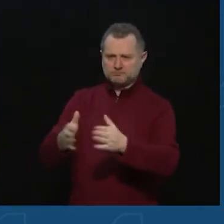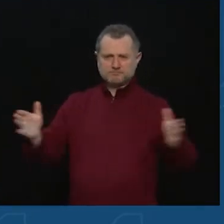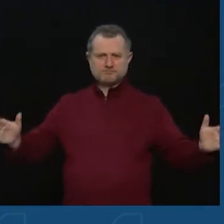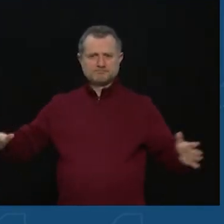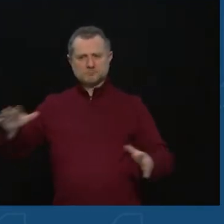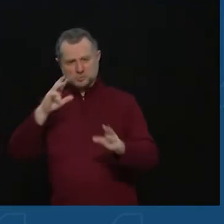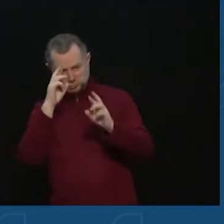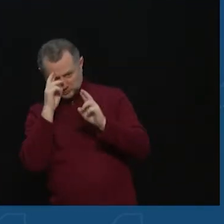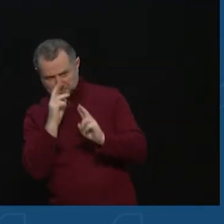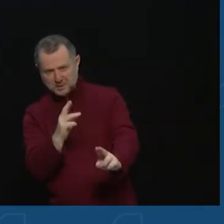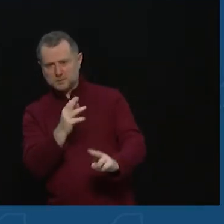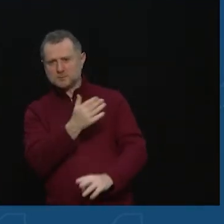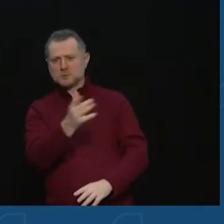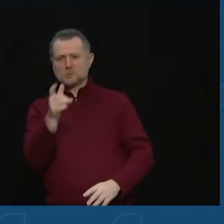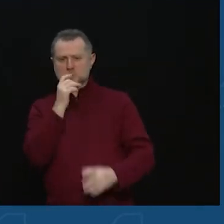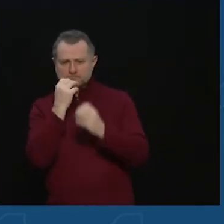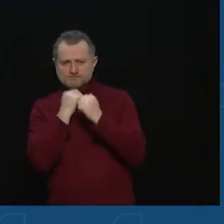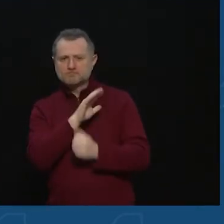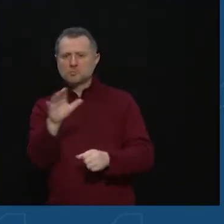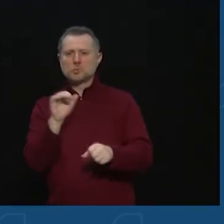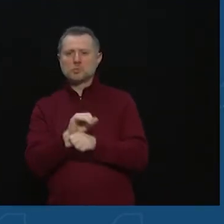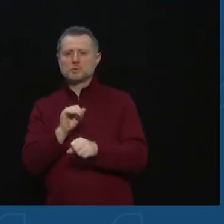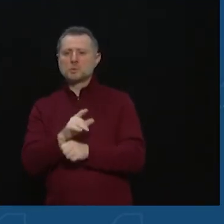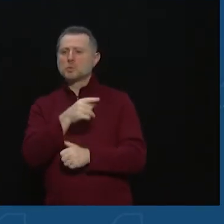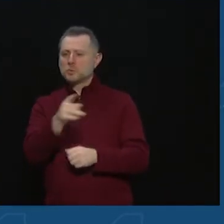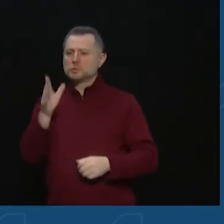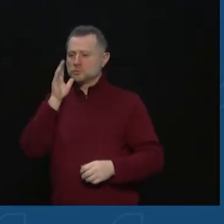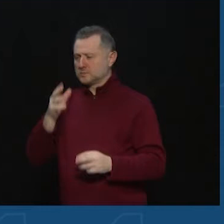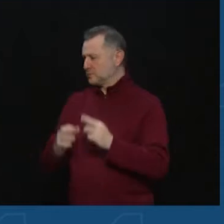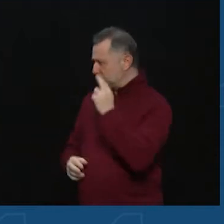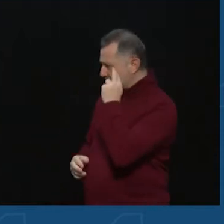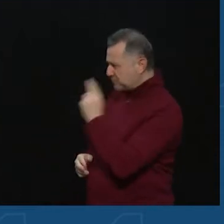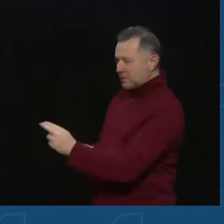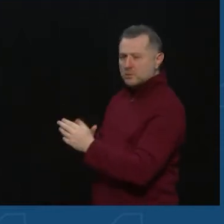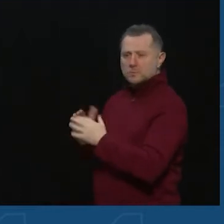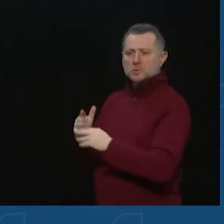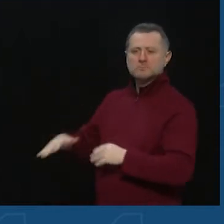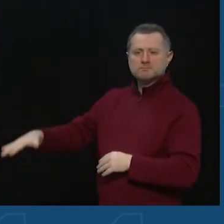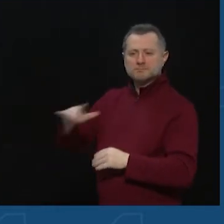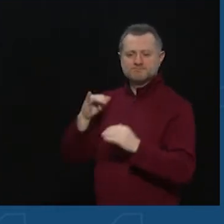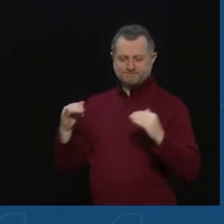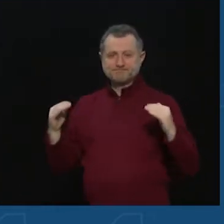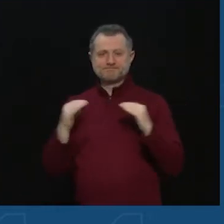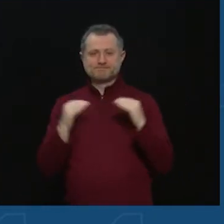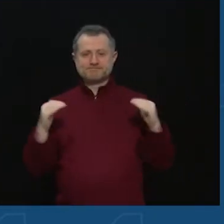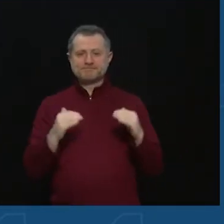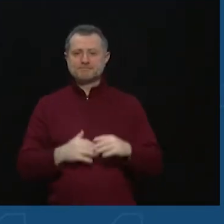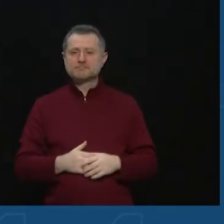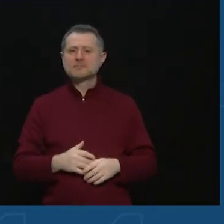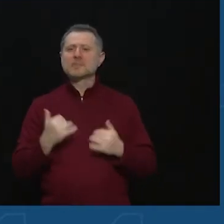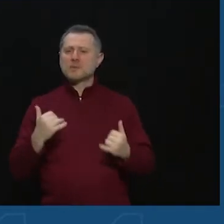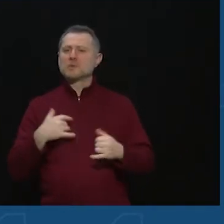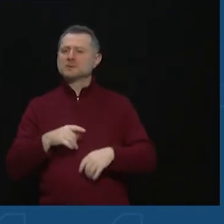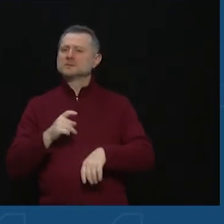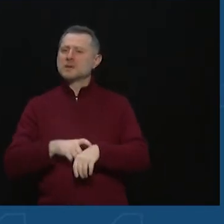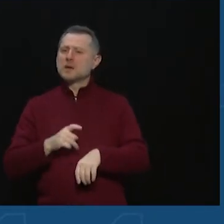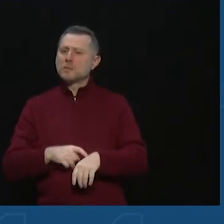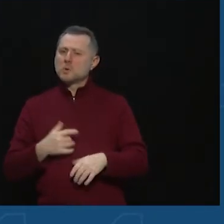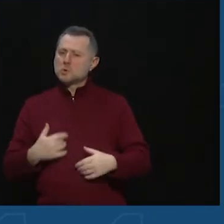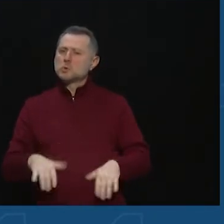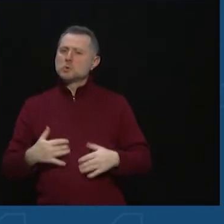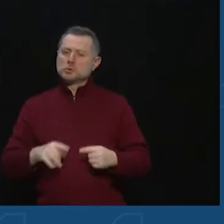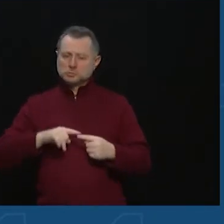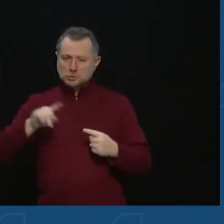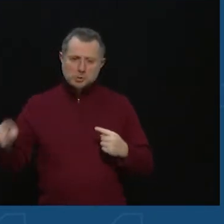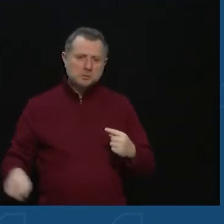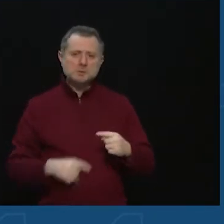all of you will respect and value them equally. This is when we reset relationships. Starting today, going